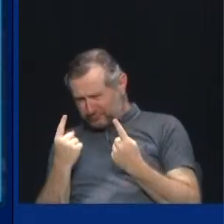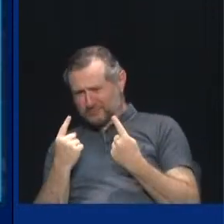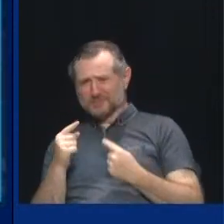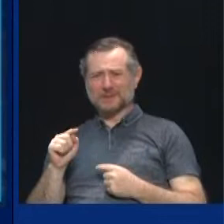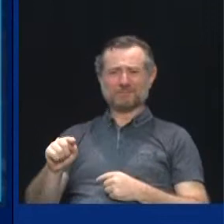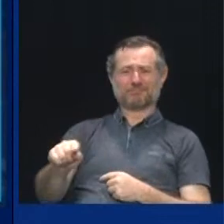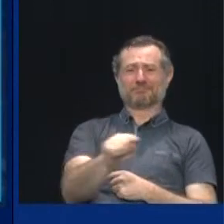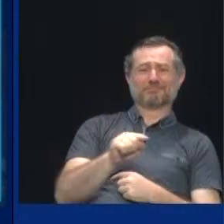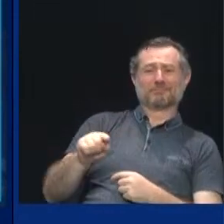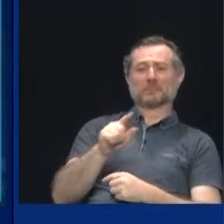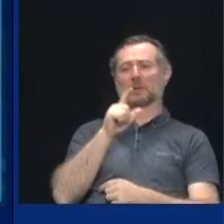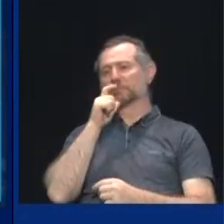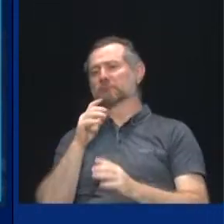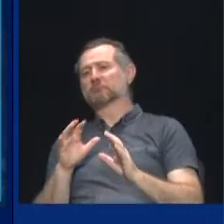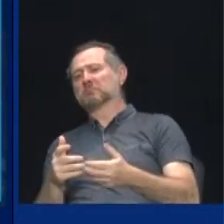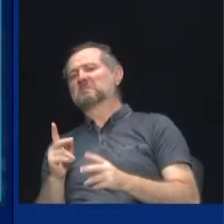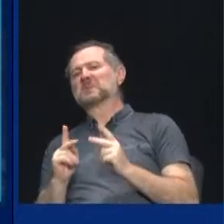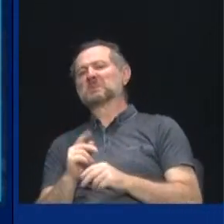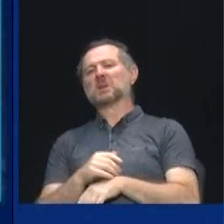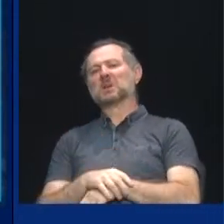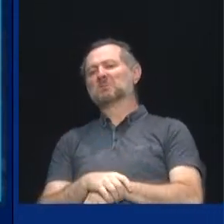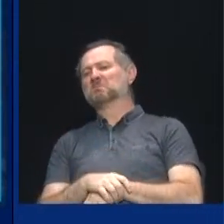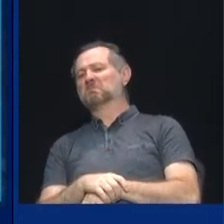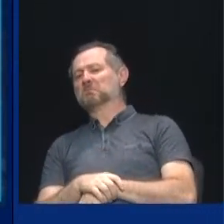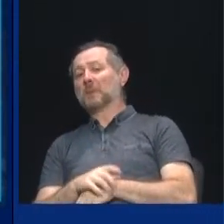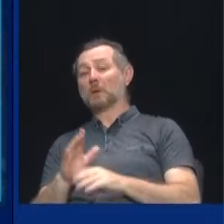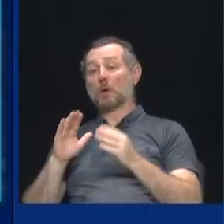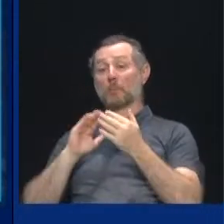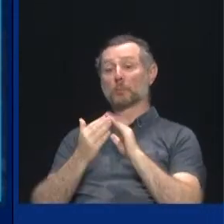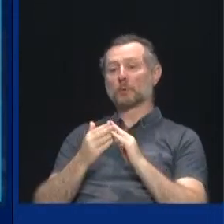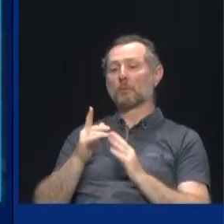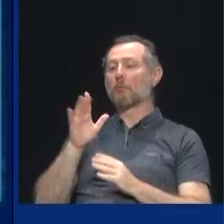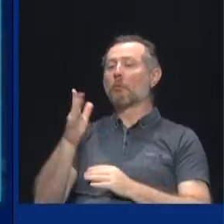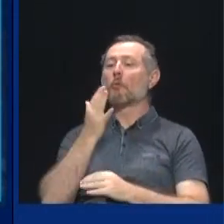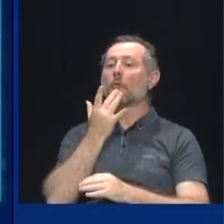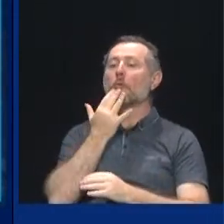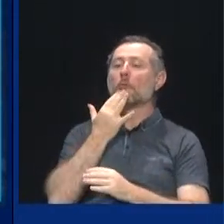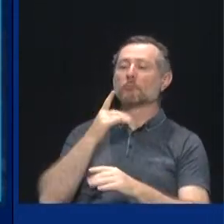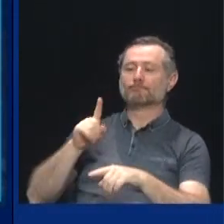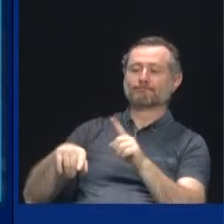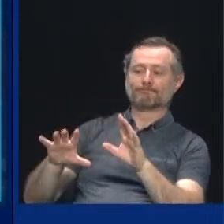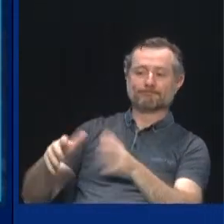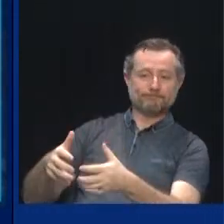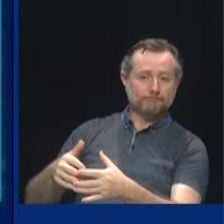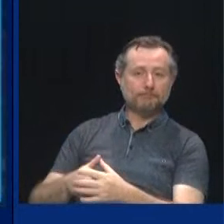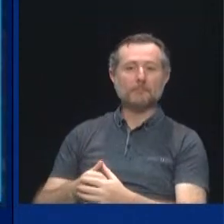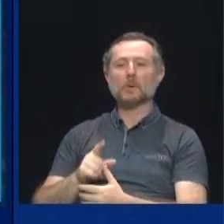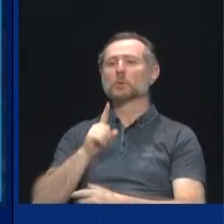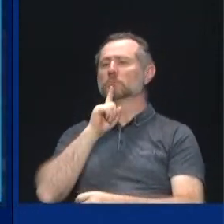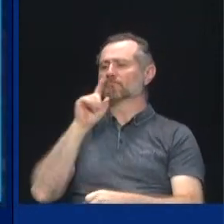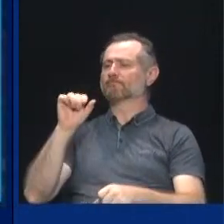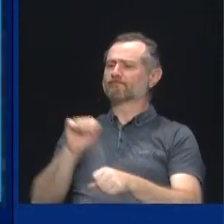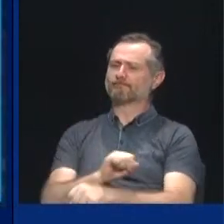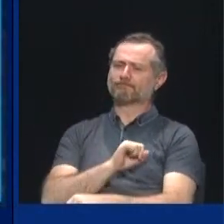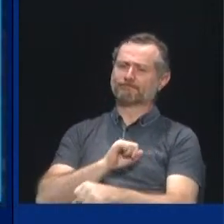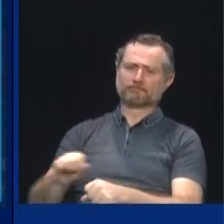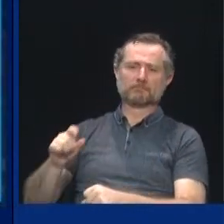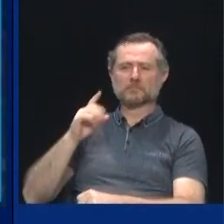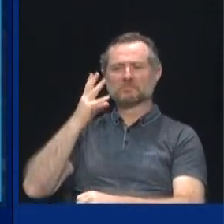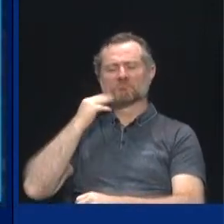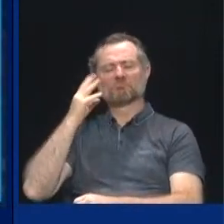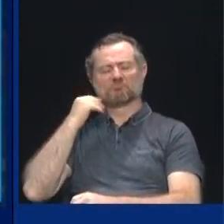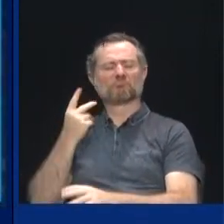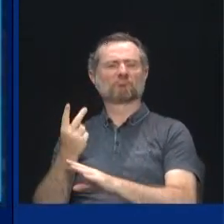people, communities of color, have had really horrific,